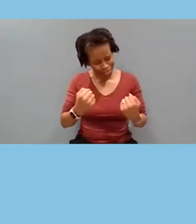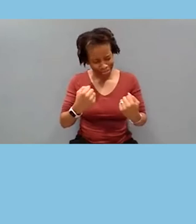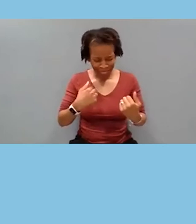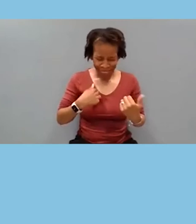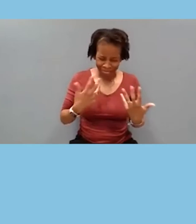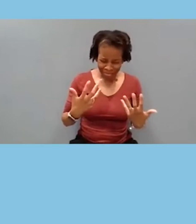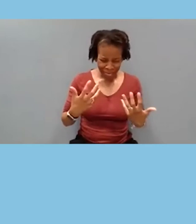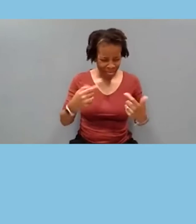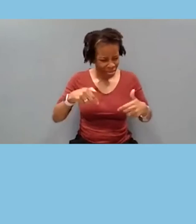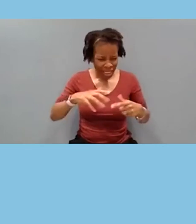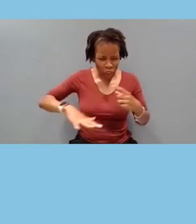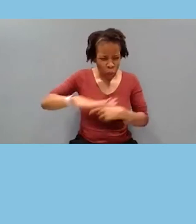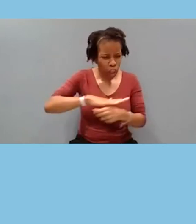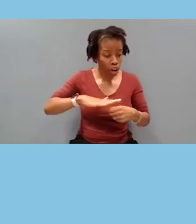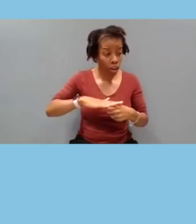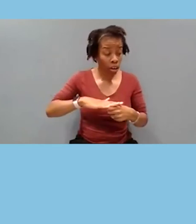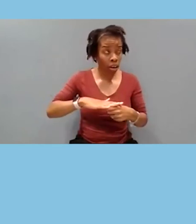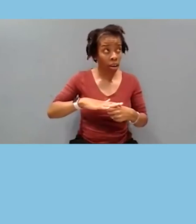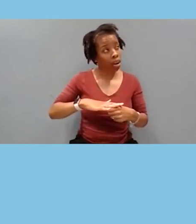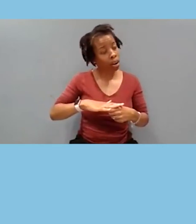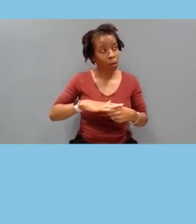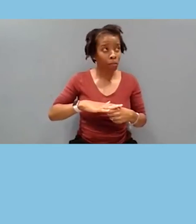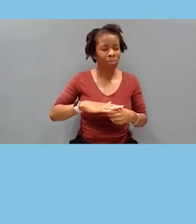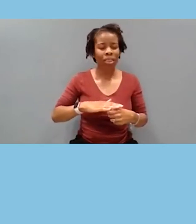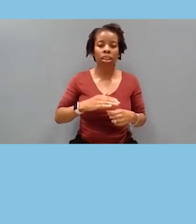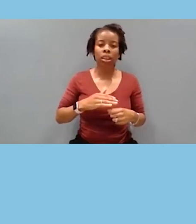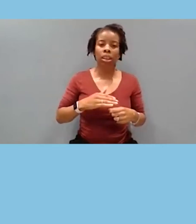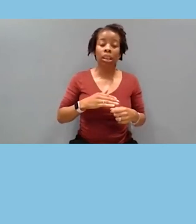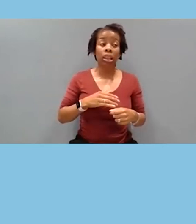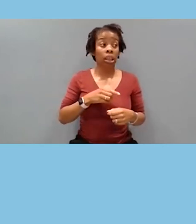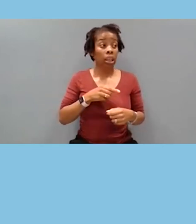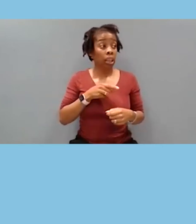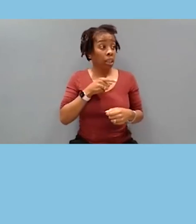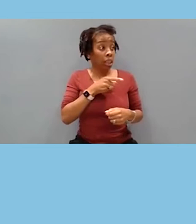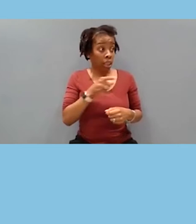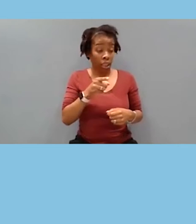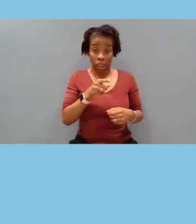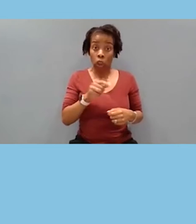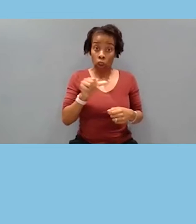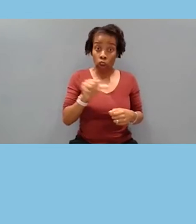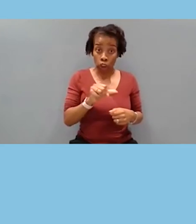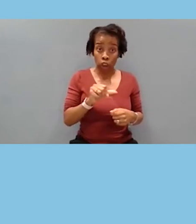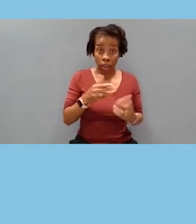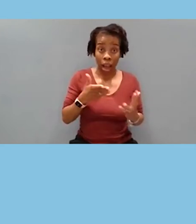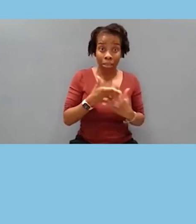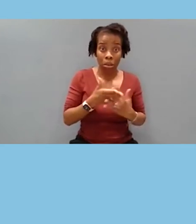situation where inaccessibility was perceived as either not interesting or